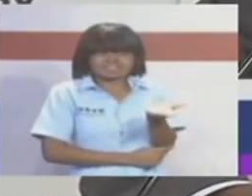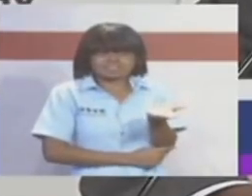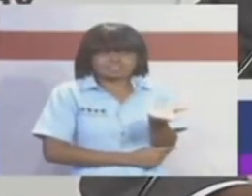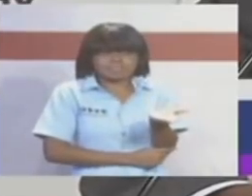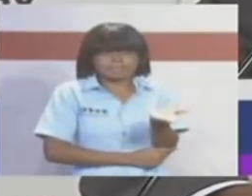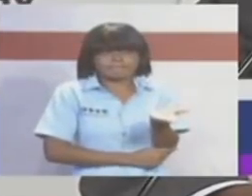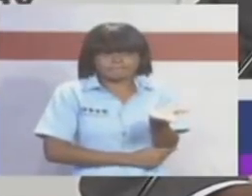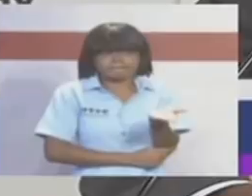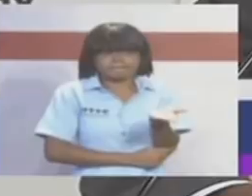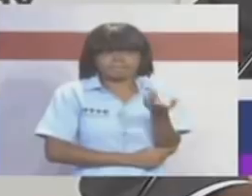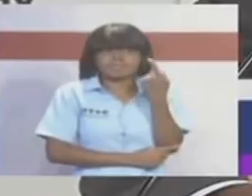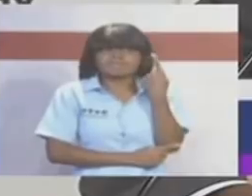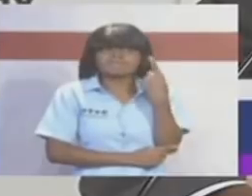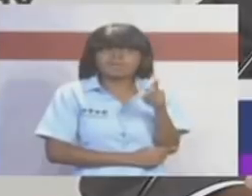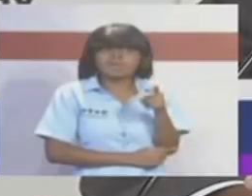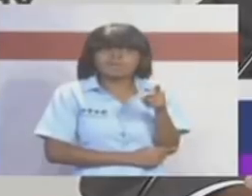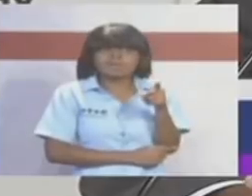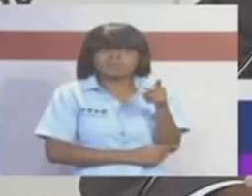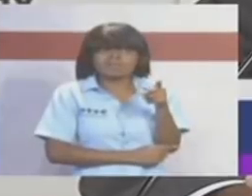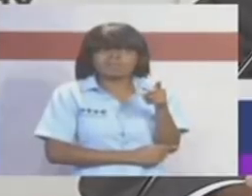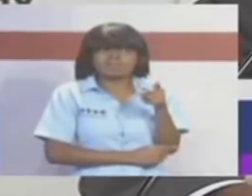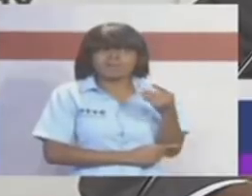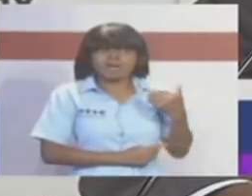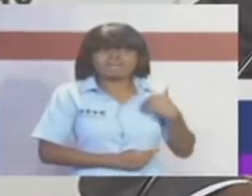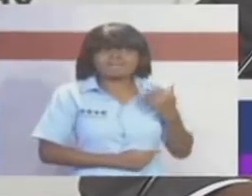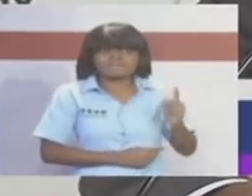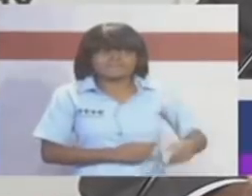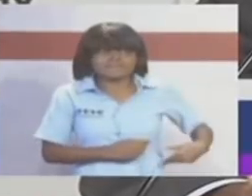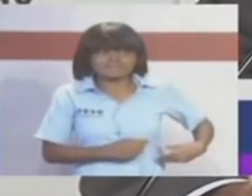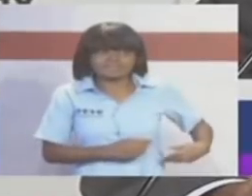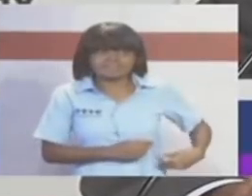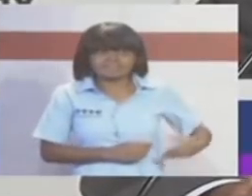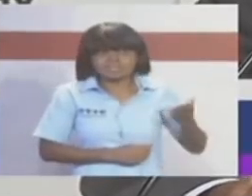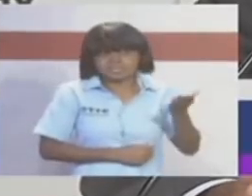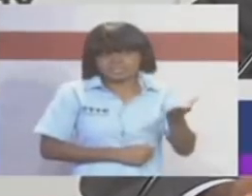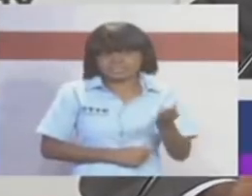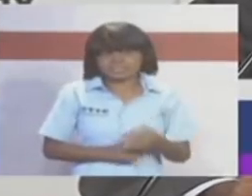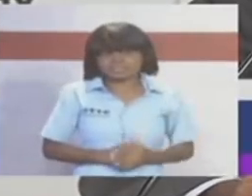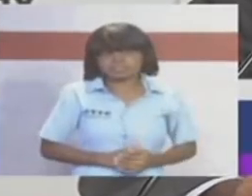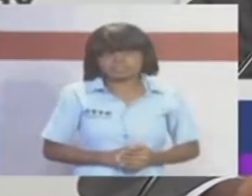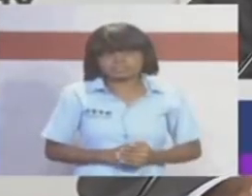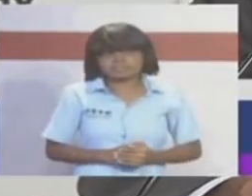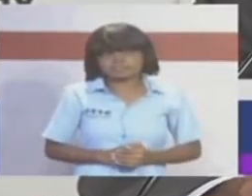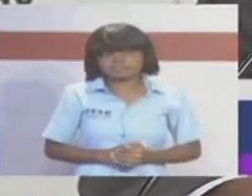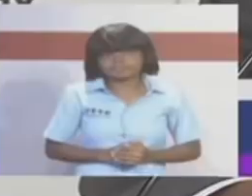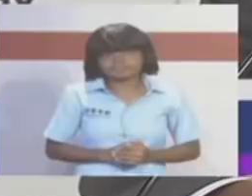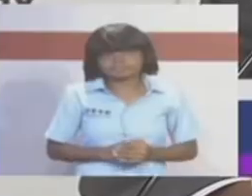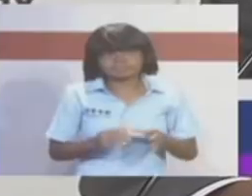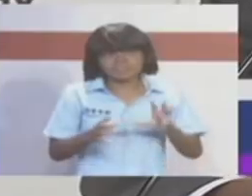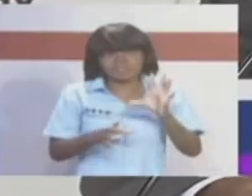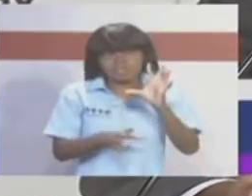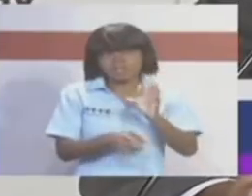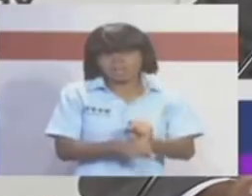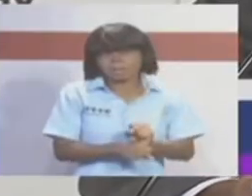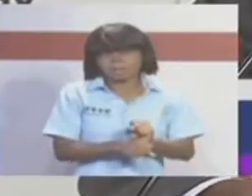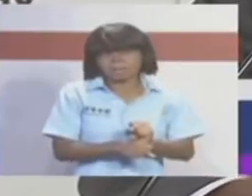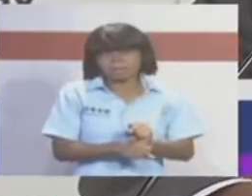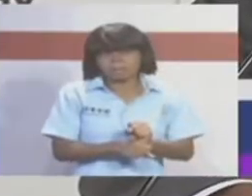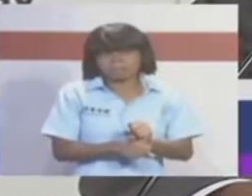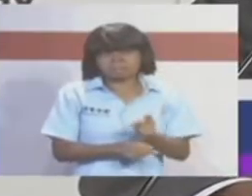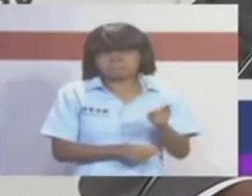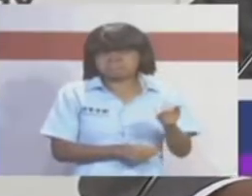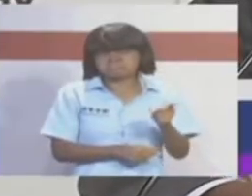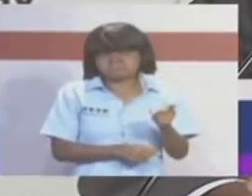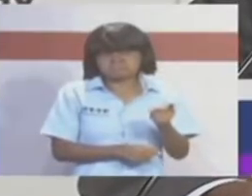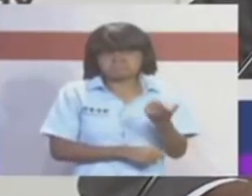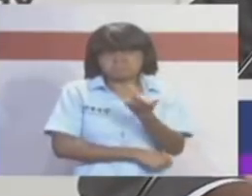very comfortable with being vaccinated at dialysis units. They get their hepatitis B vaccines done regularly, their influenza vaccines done,